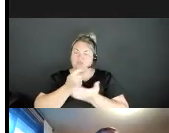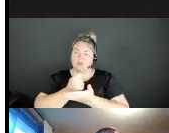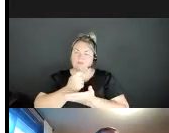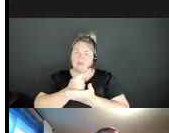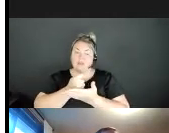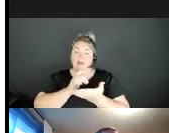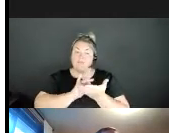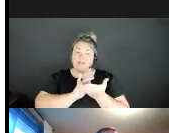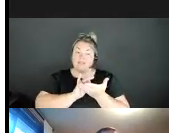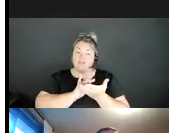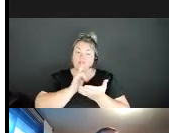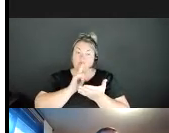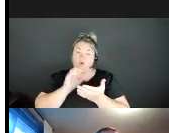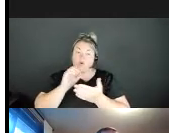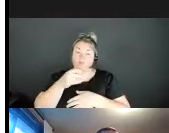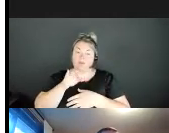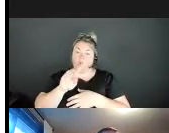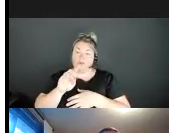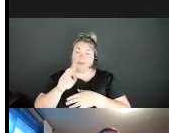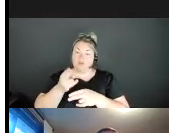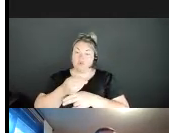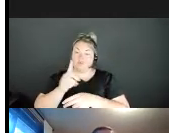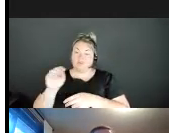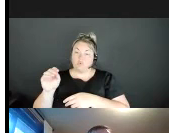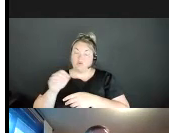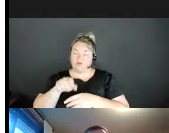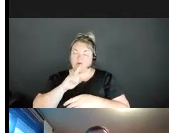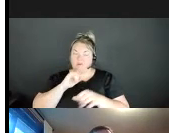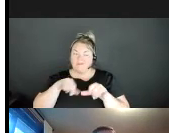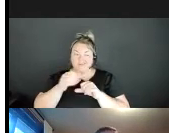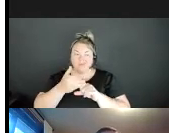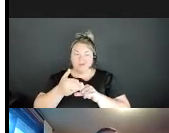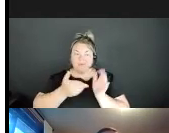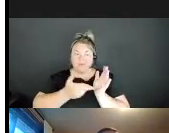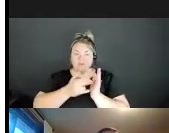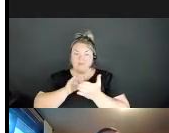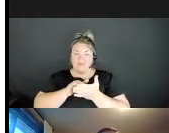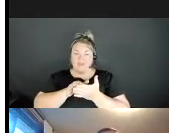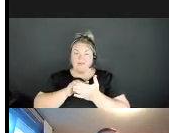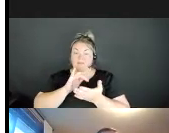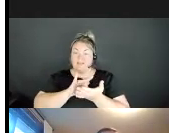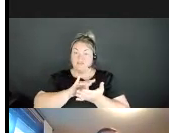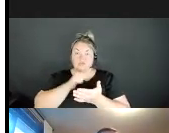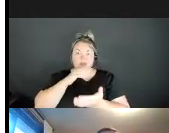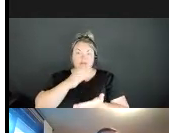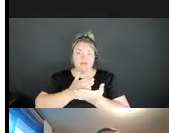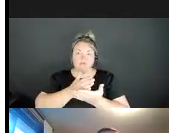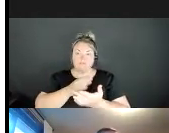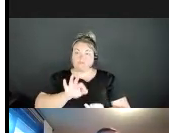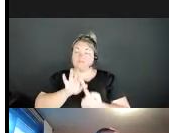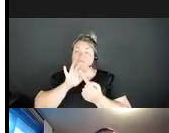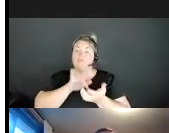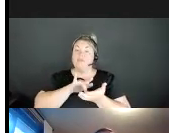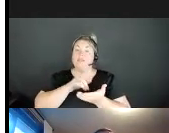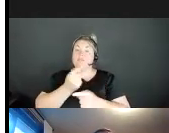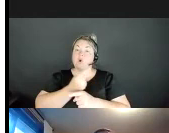for opioid use disorder. There are standards in here to make sure that that medication is not stopped unless it is medically appropriate and something